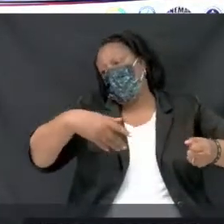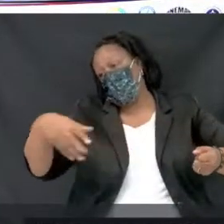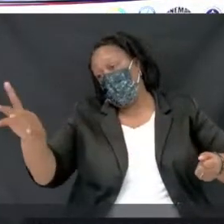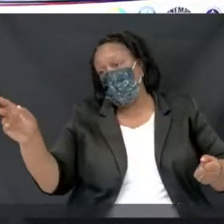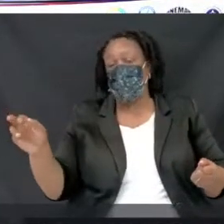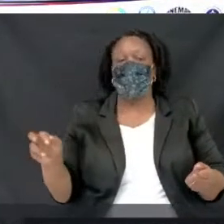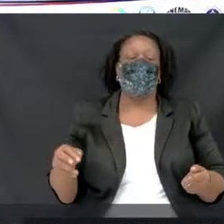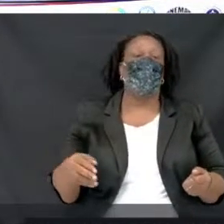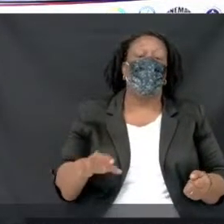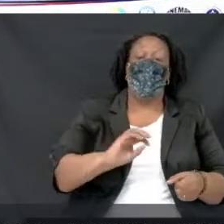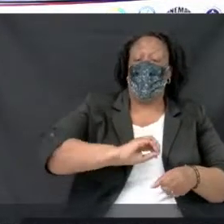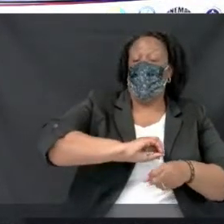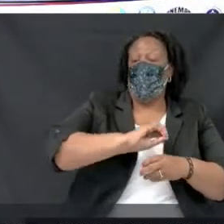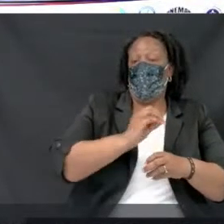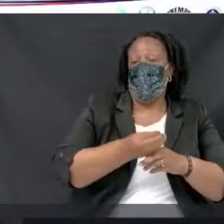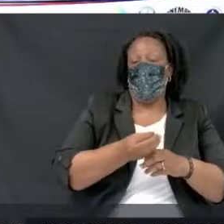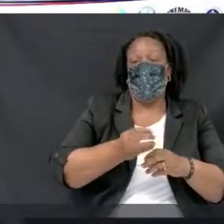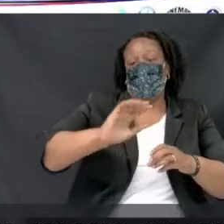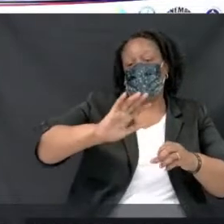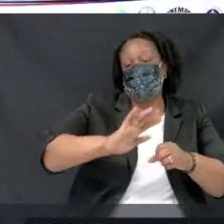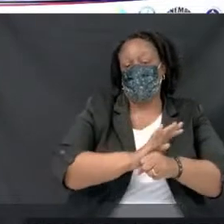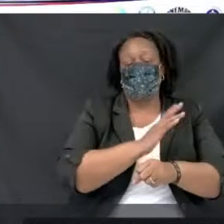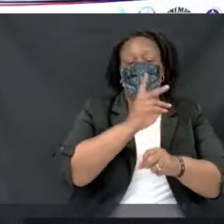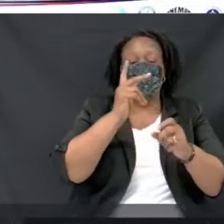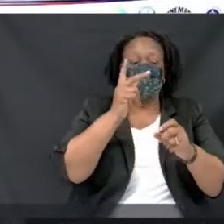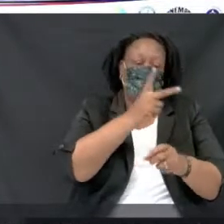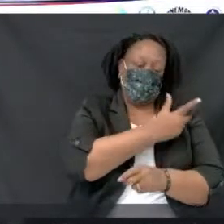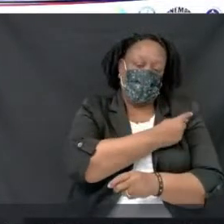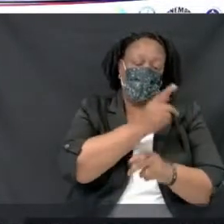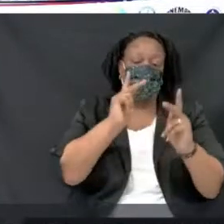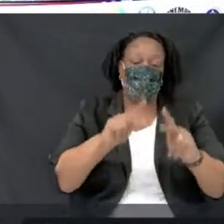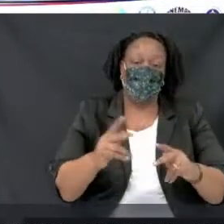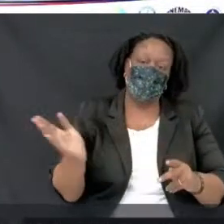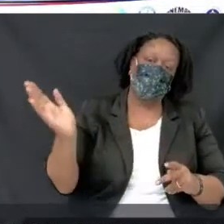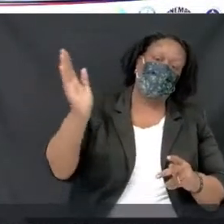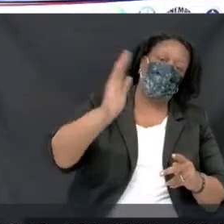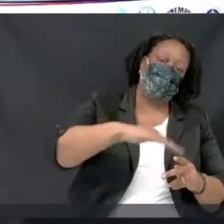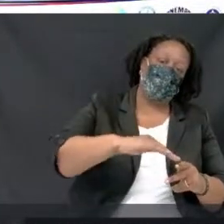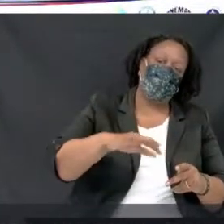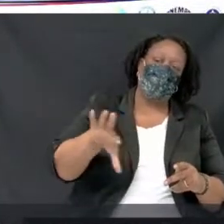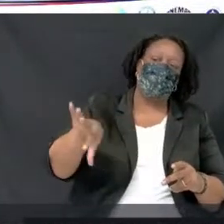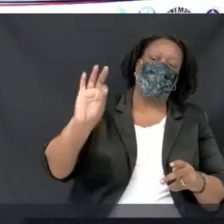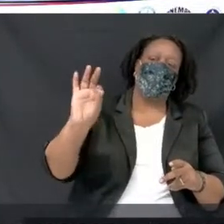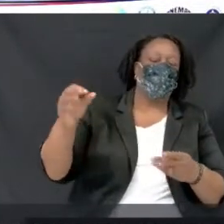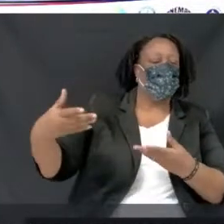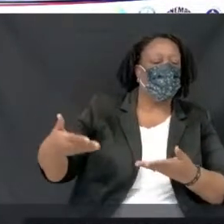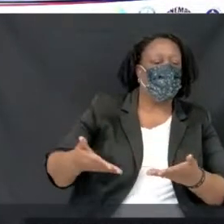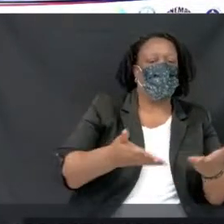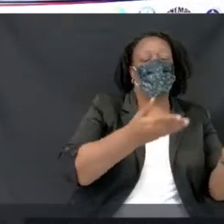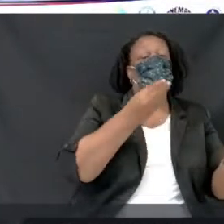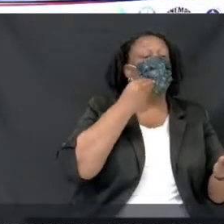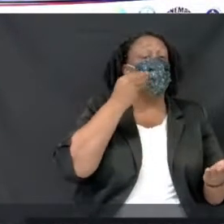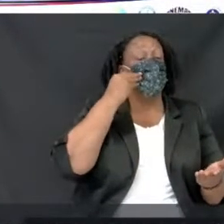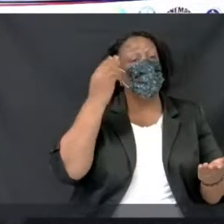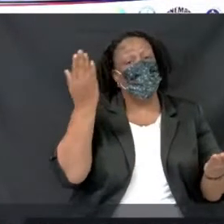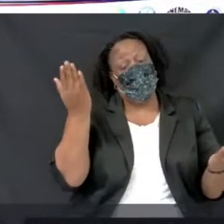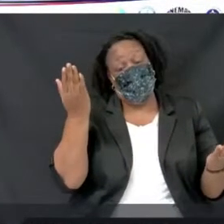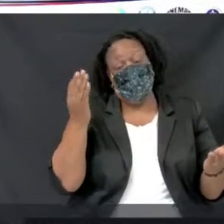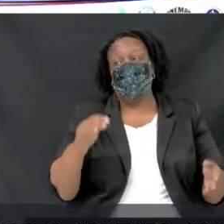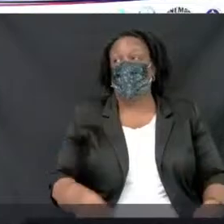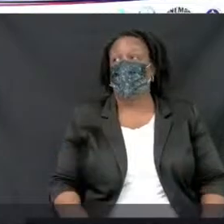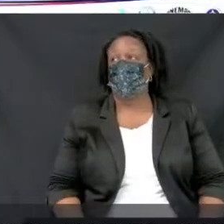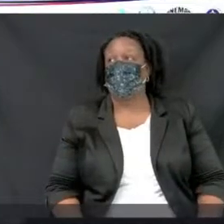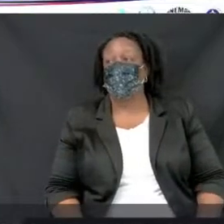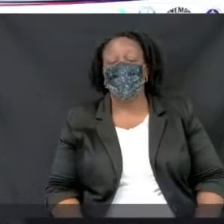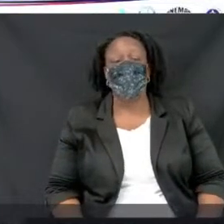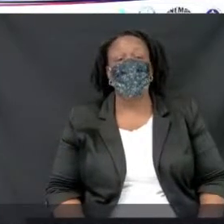member, friend, or family come to the airport and pick you up and take you home. So that